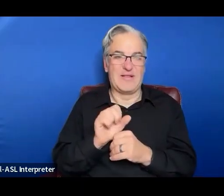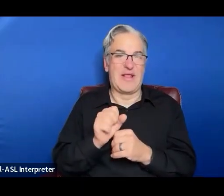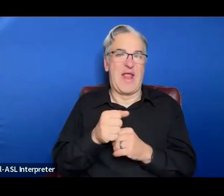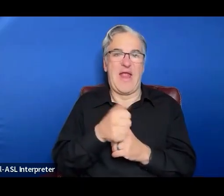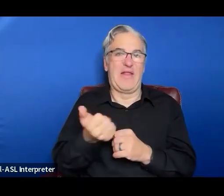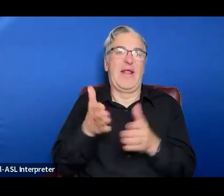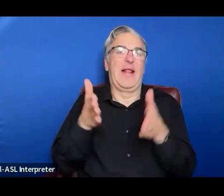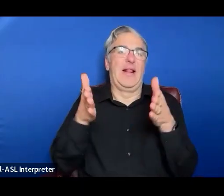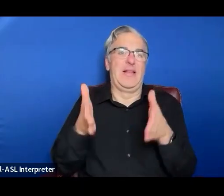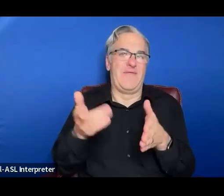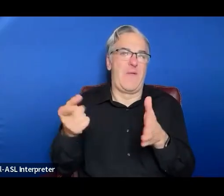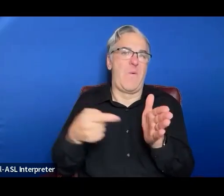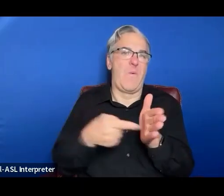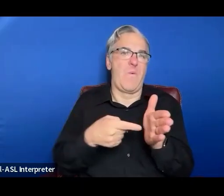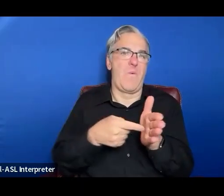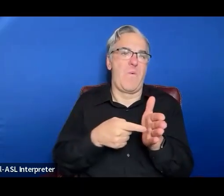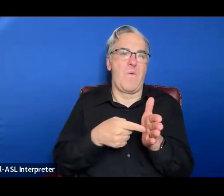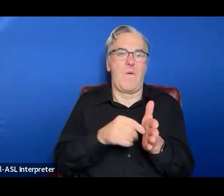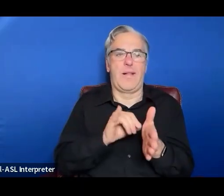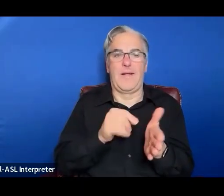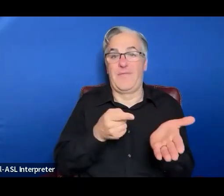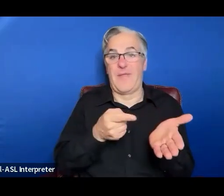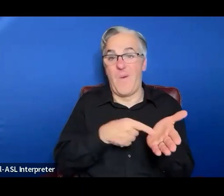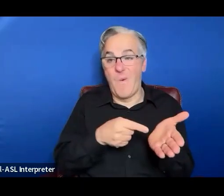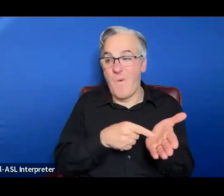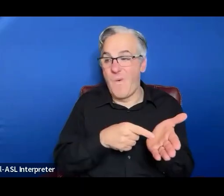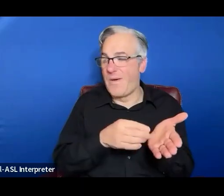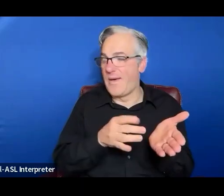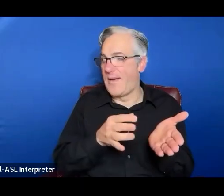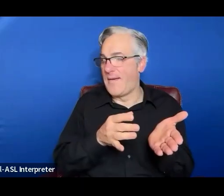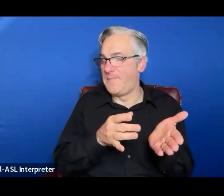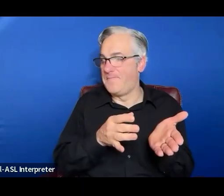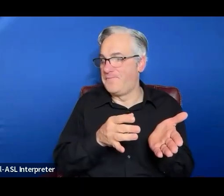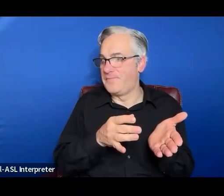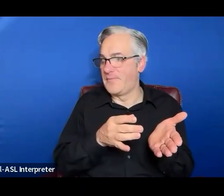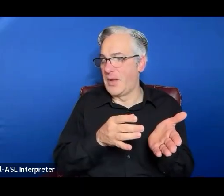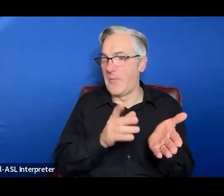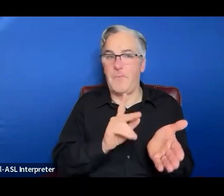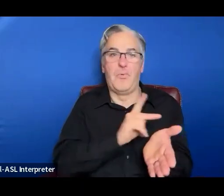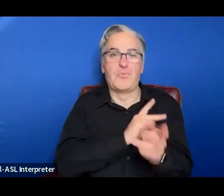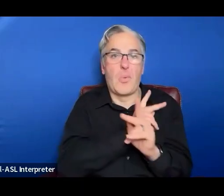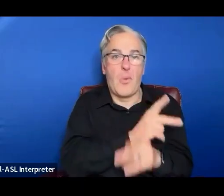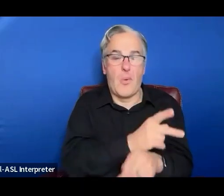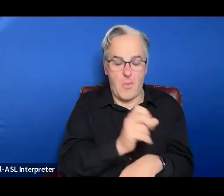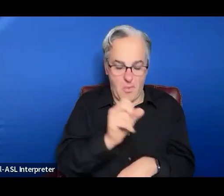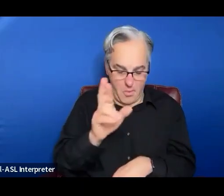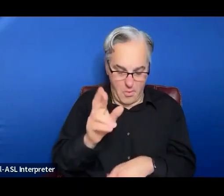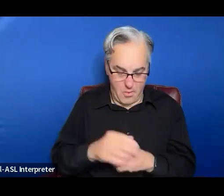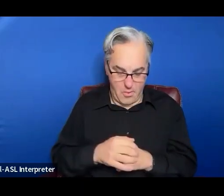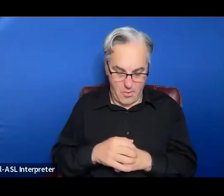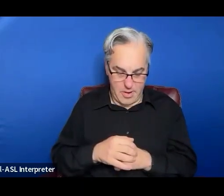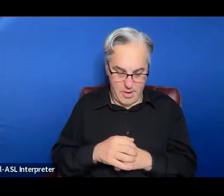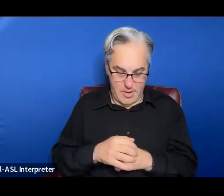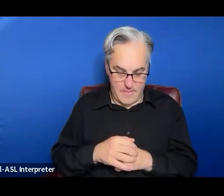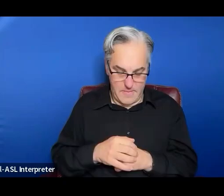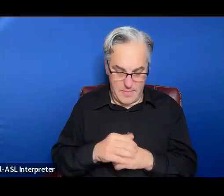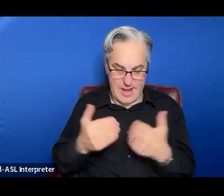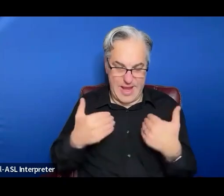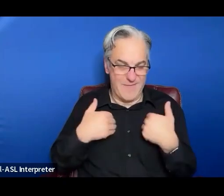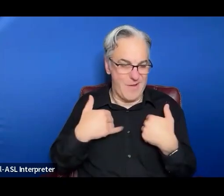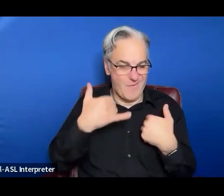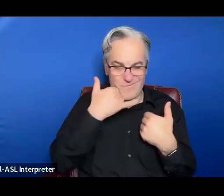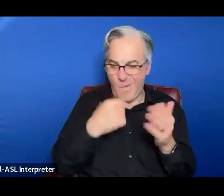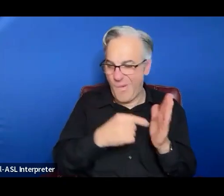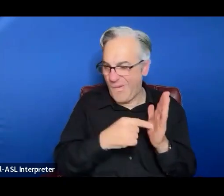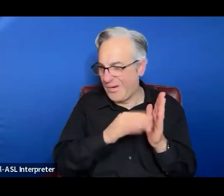they might owe. Like if they might owe somebody a personal loan, or there's like a phone bill